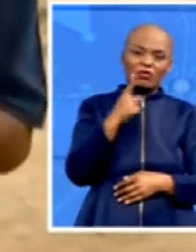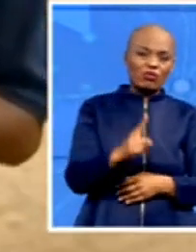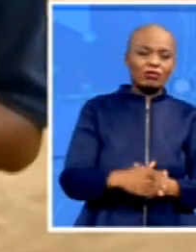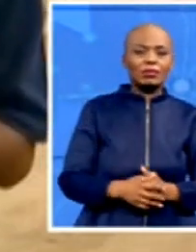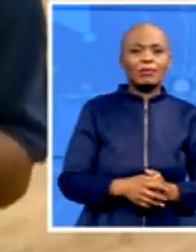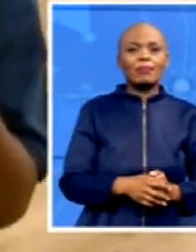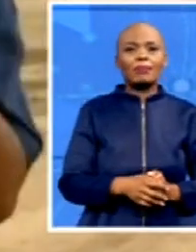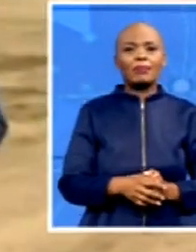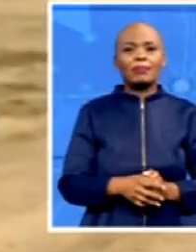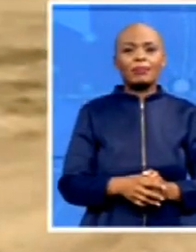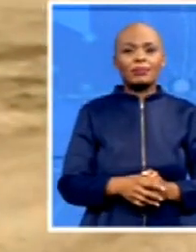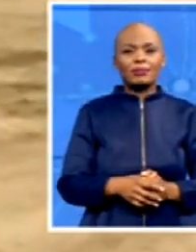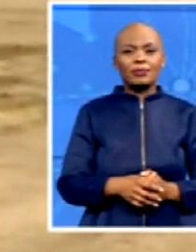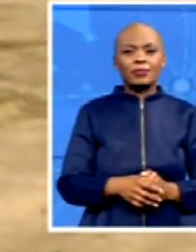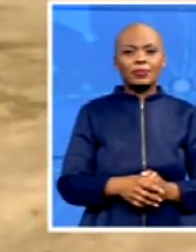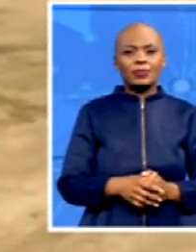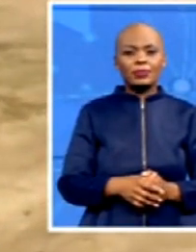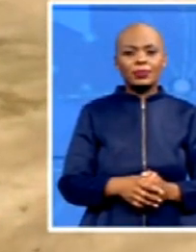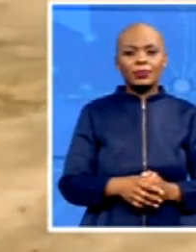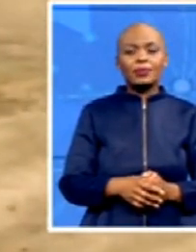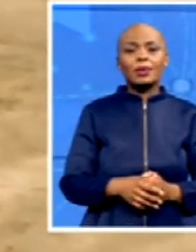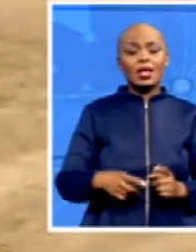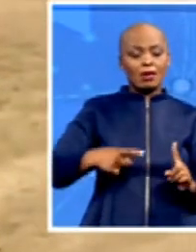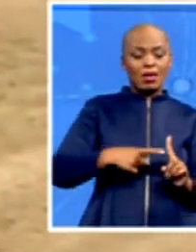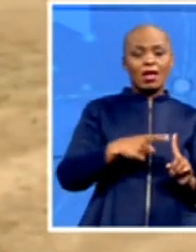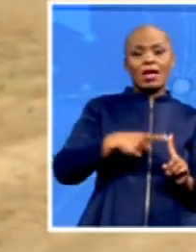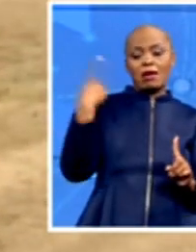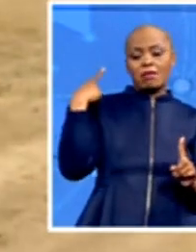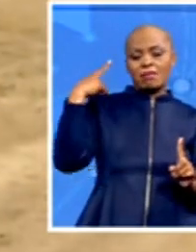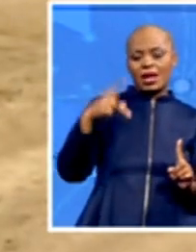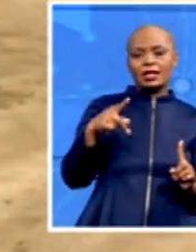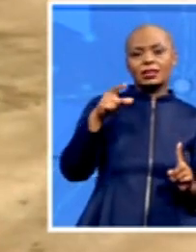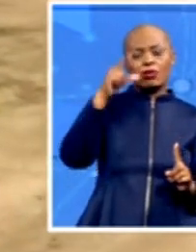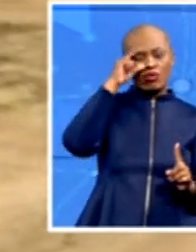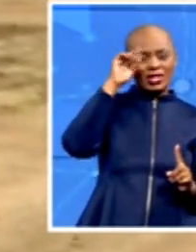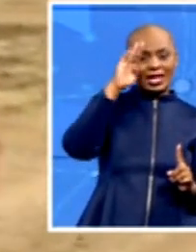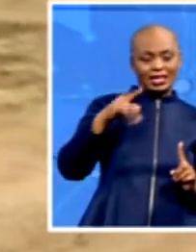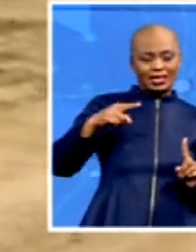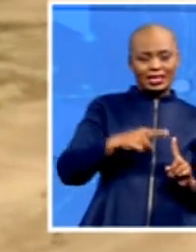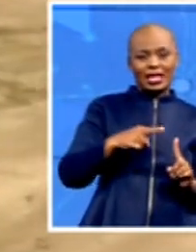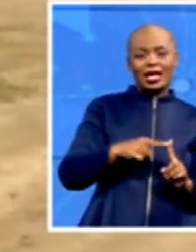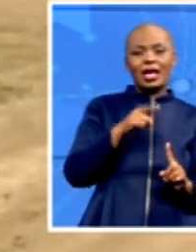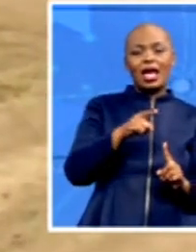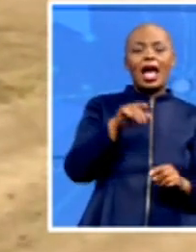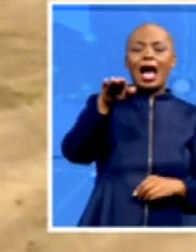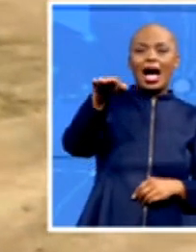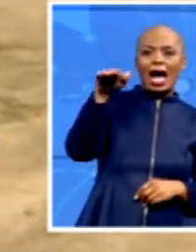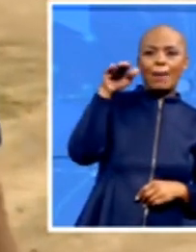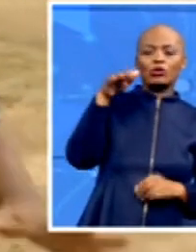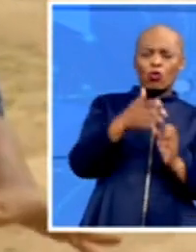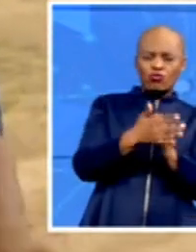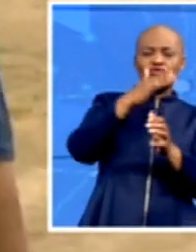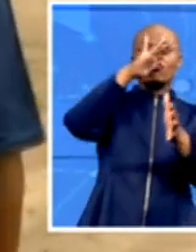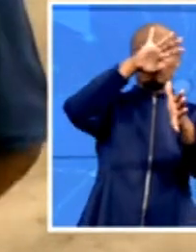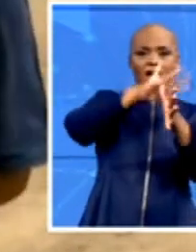Prince Mangosuthu Buthelezi, as you know, he's the AmaZulu Prime Minister. We caught him as he was just alighting from his vehicle, also saying that he